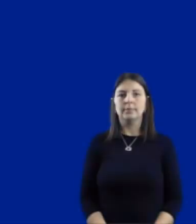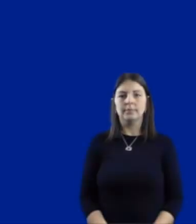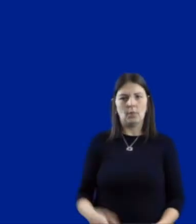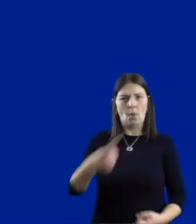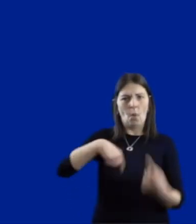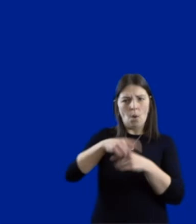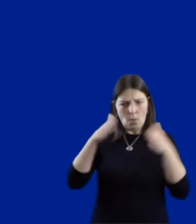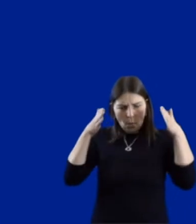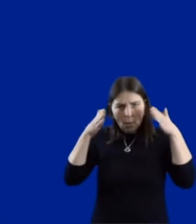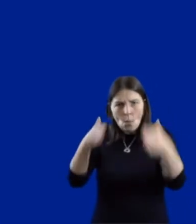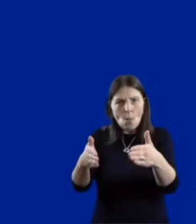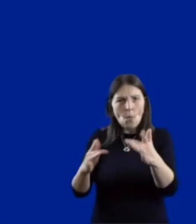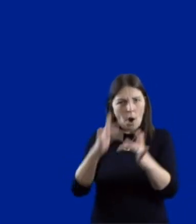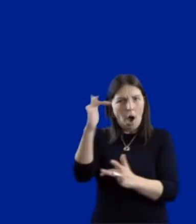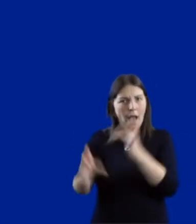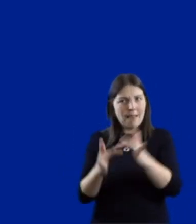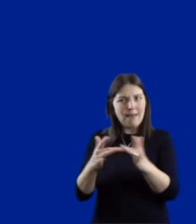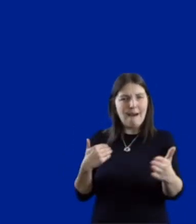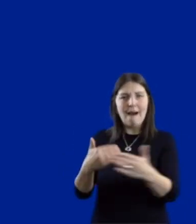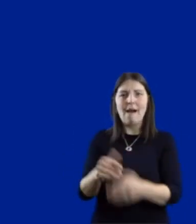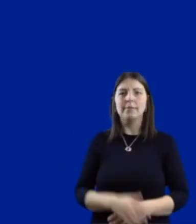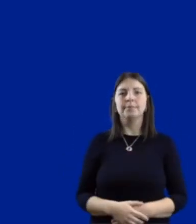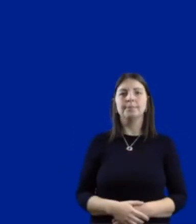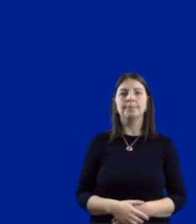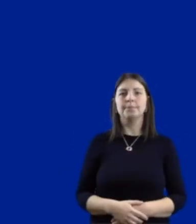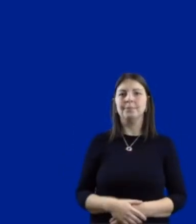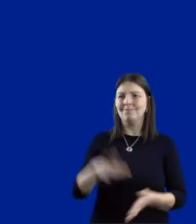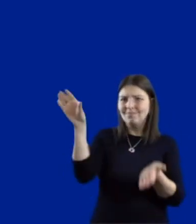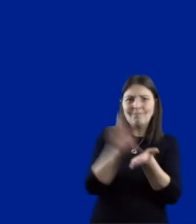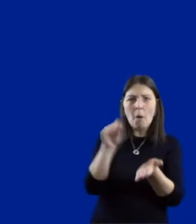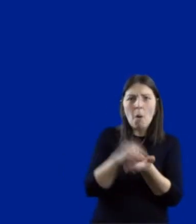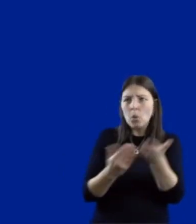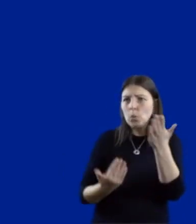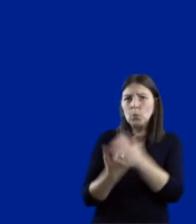We are all spending more time online, downloading new apps and software.